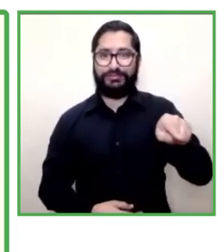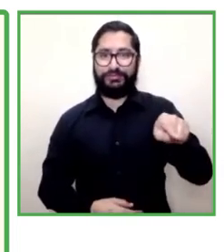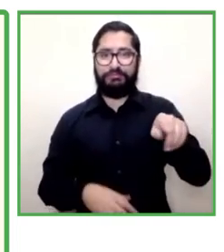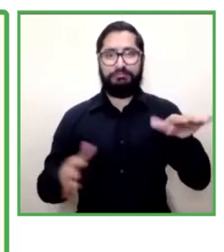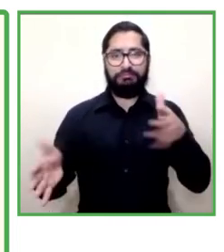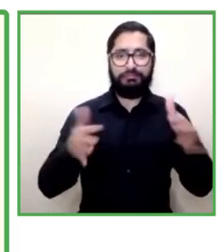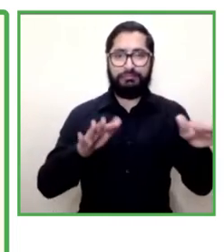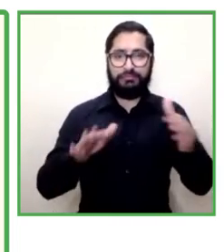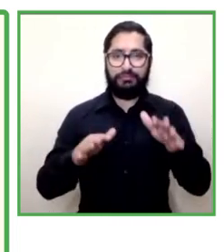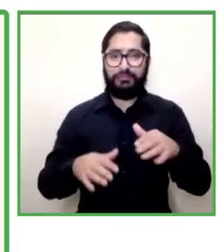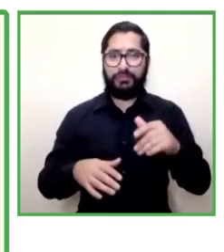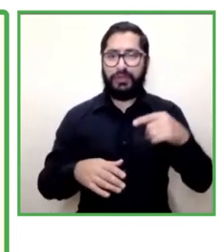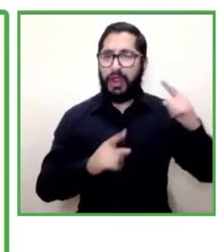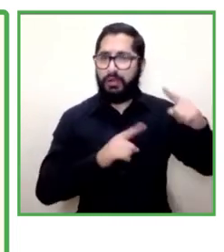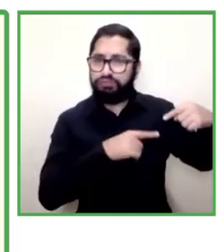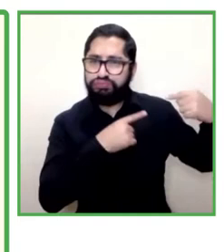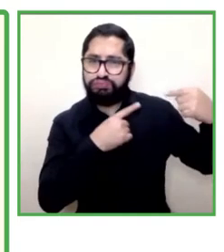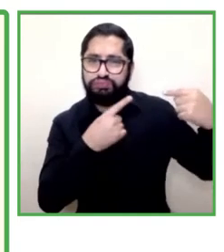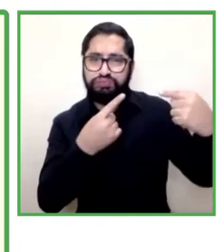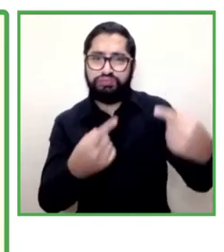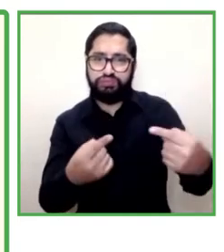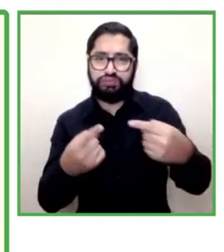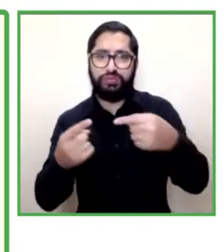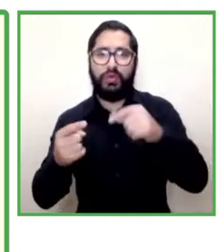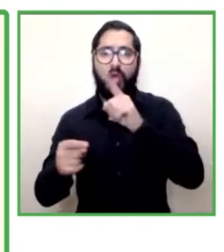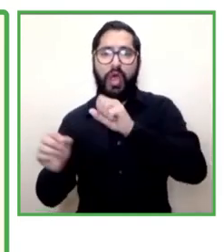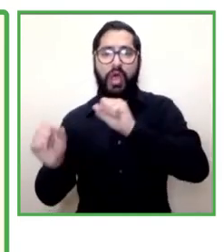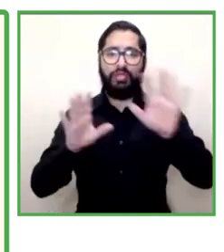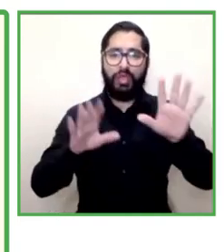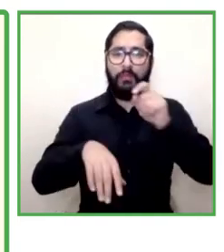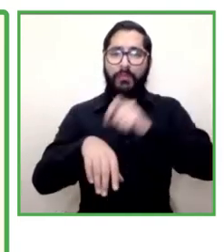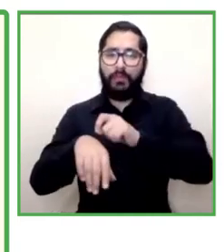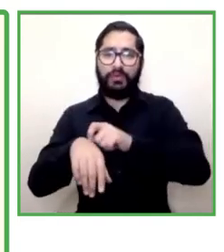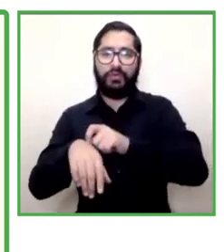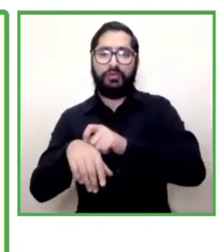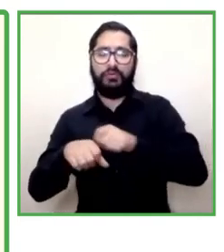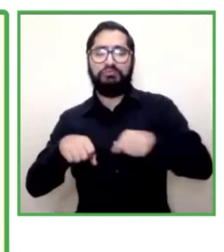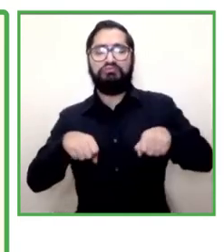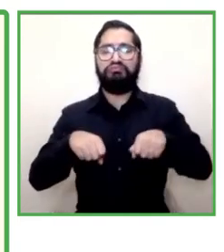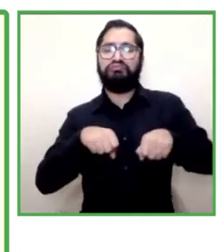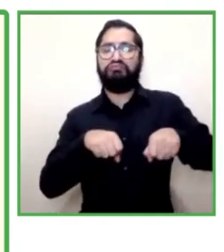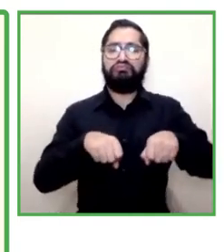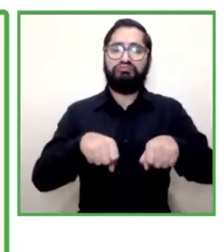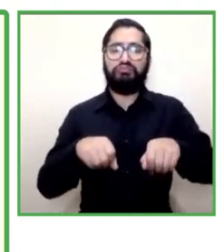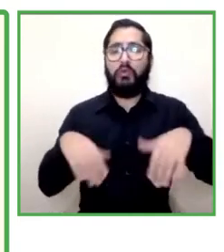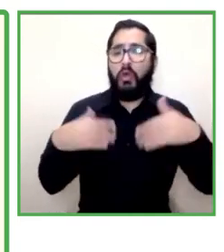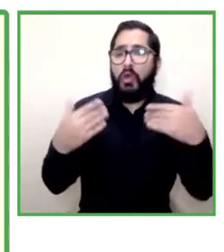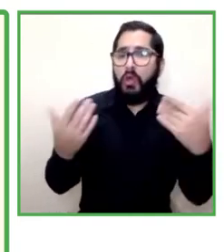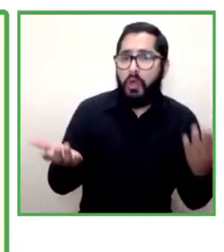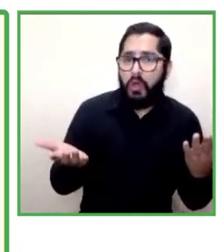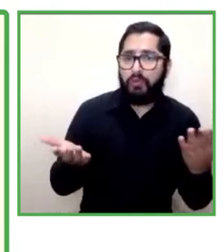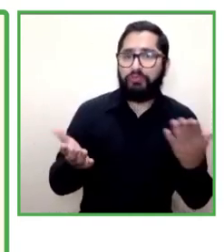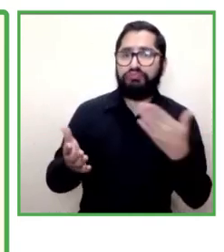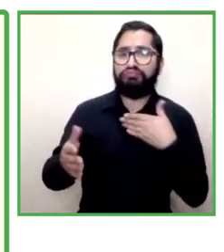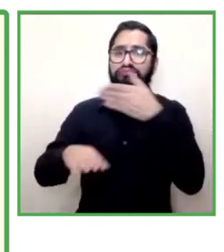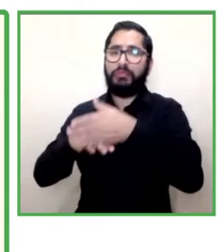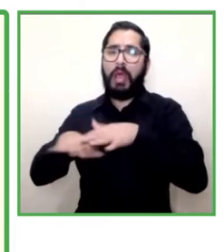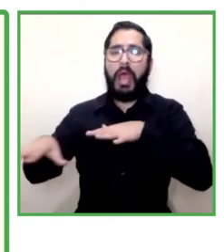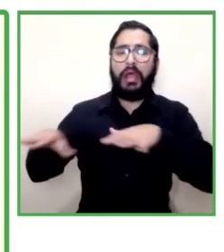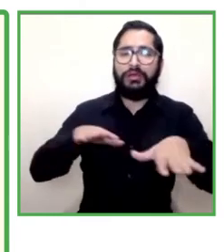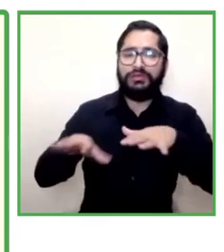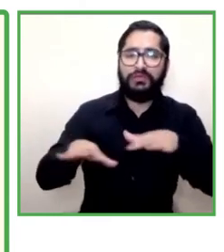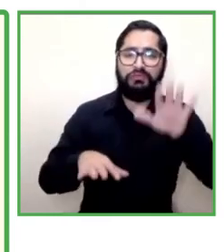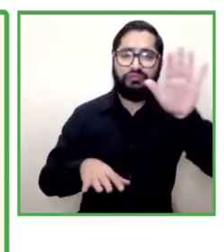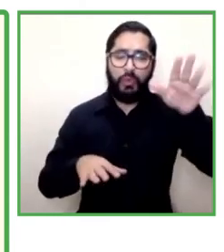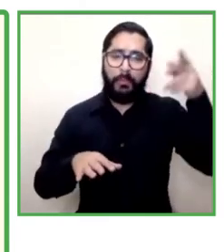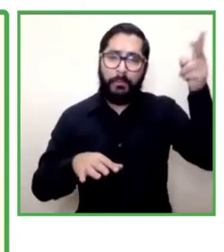work and brush up on exactly what they need in the moment. So here you learn through play in a fun and engaging manner.